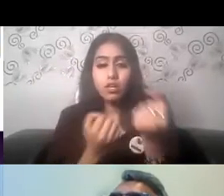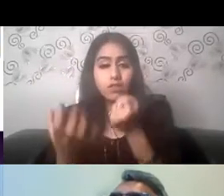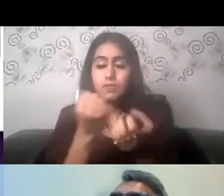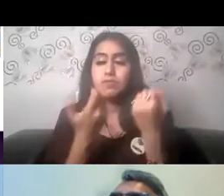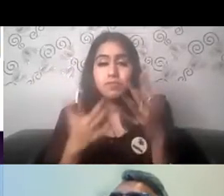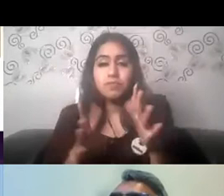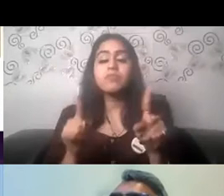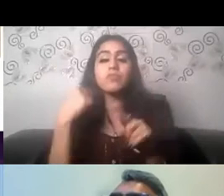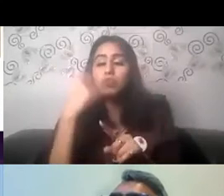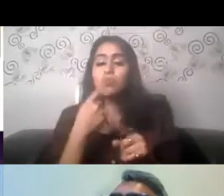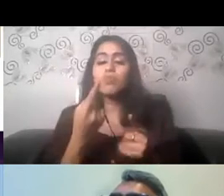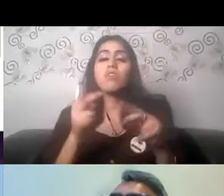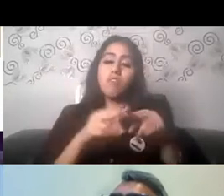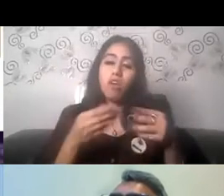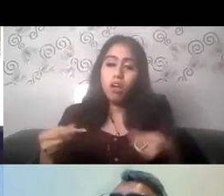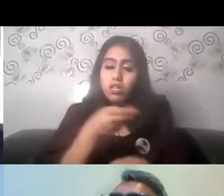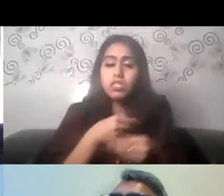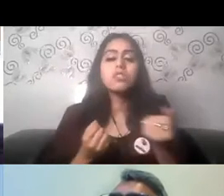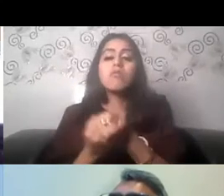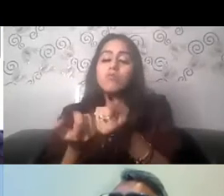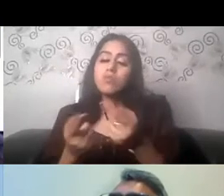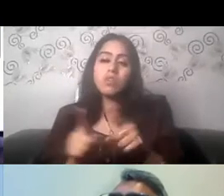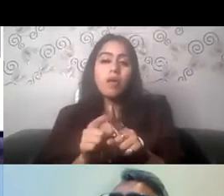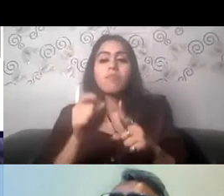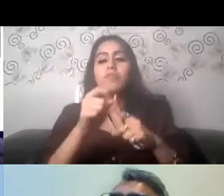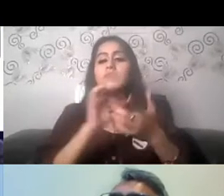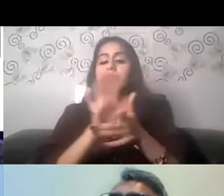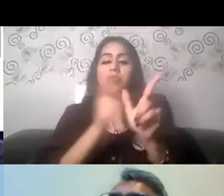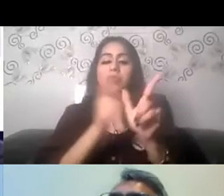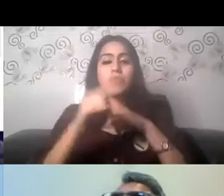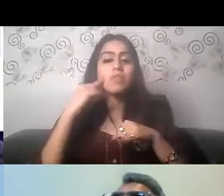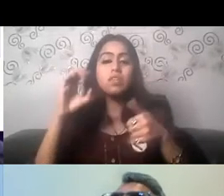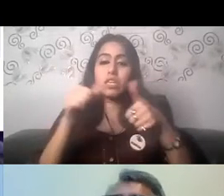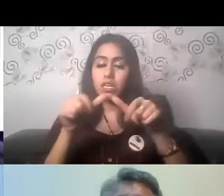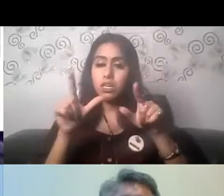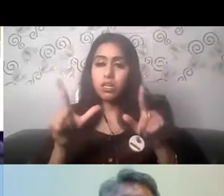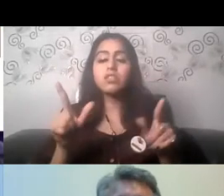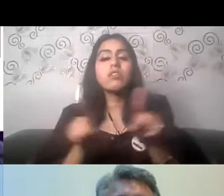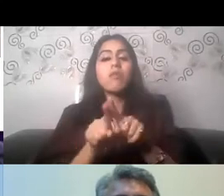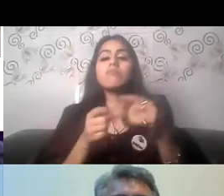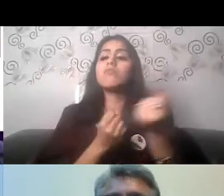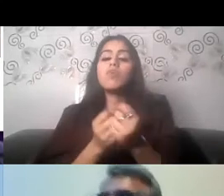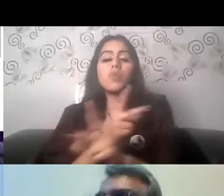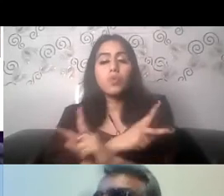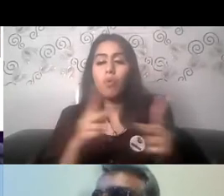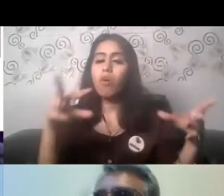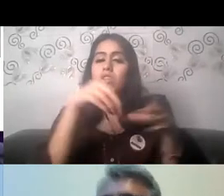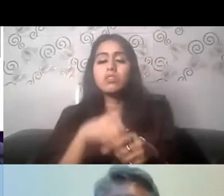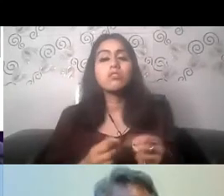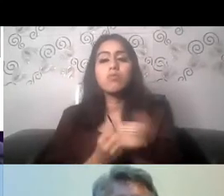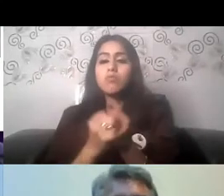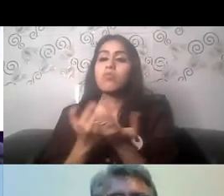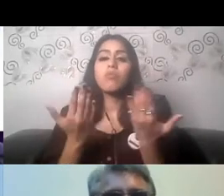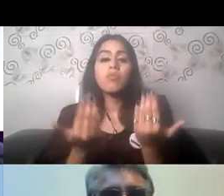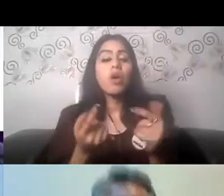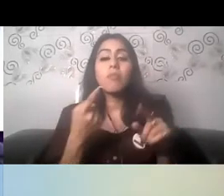provide financial support, physical support, and support in all shapes or form. But the key thing is to really